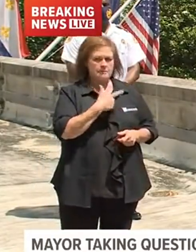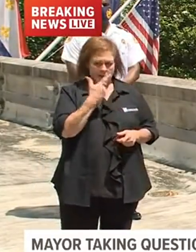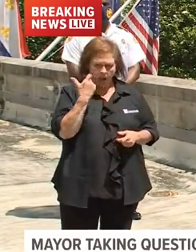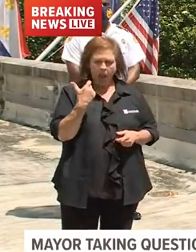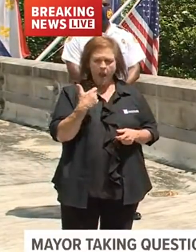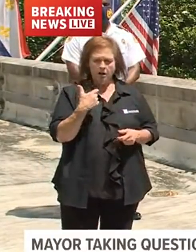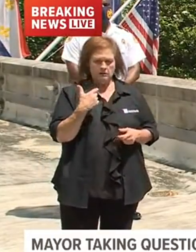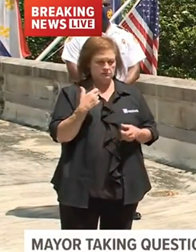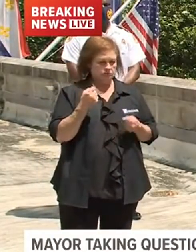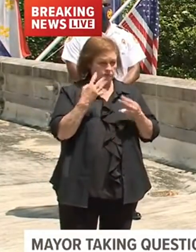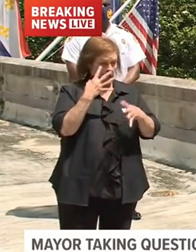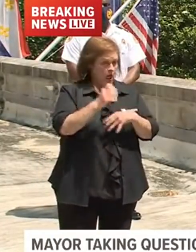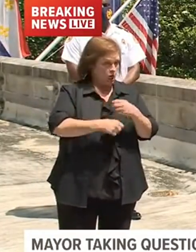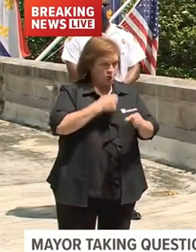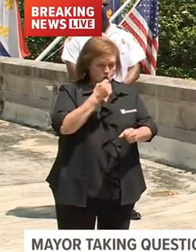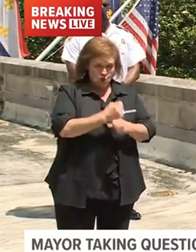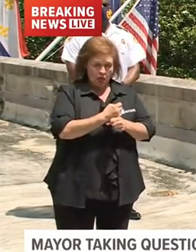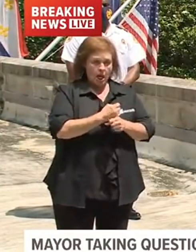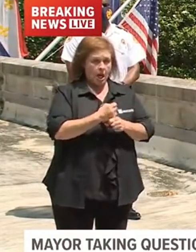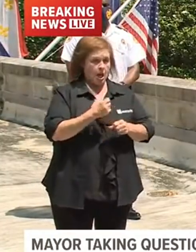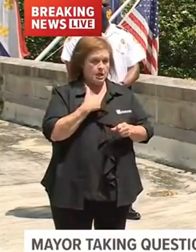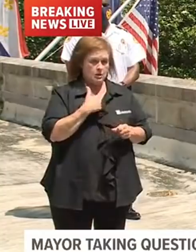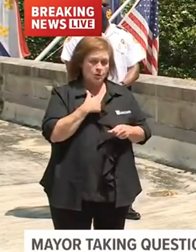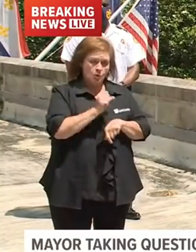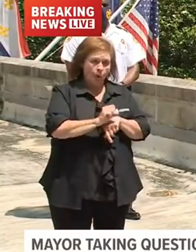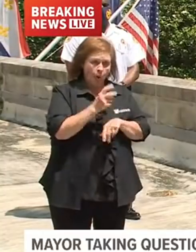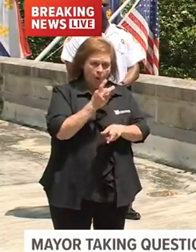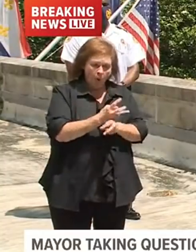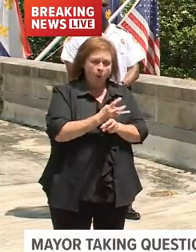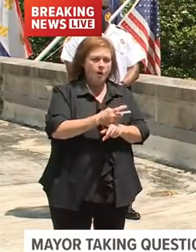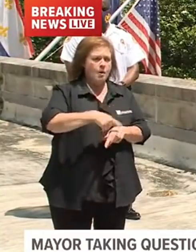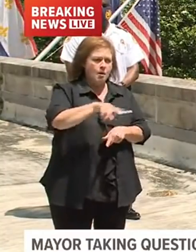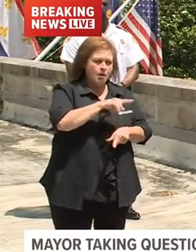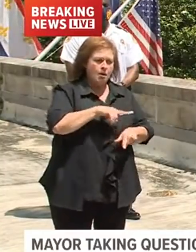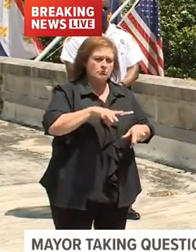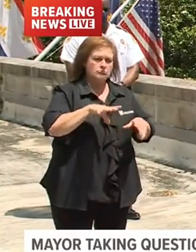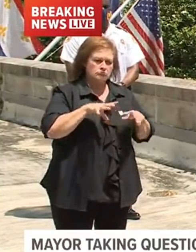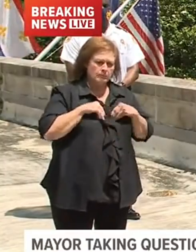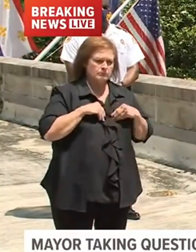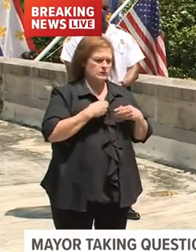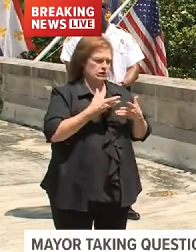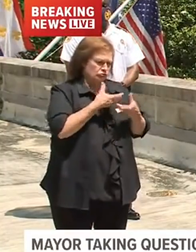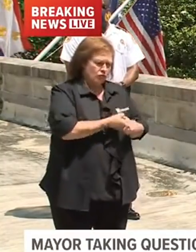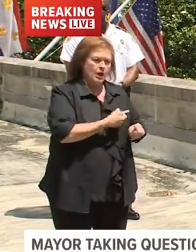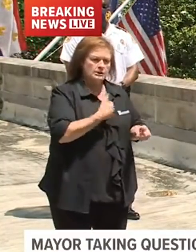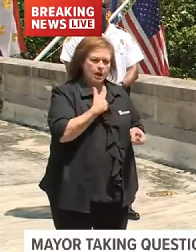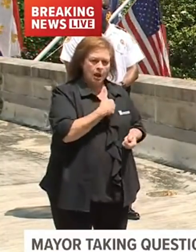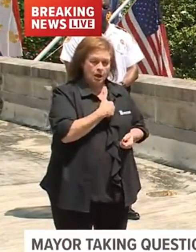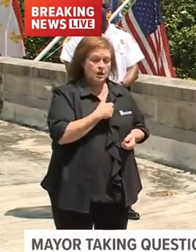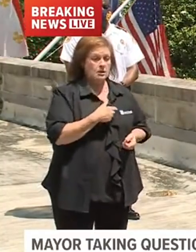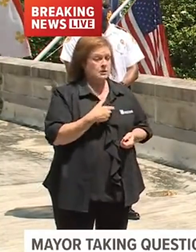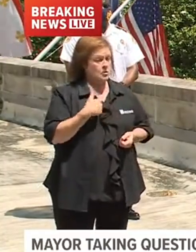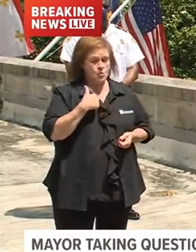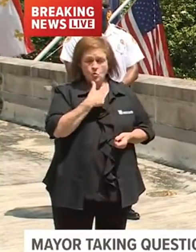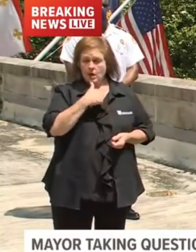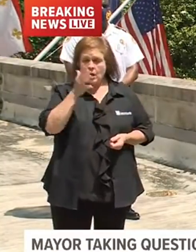working for years to build that trust. And we're not going to allow,